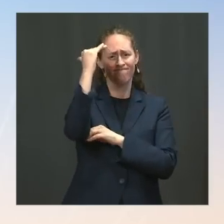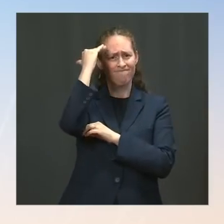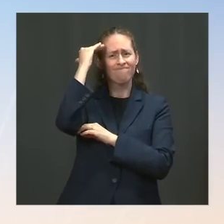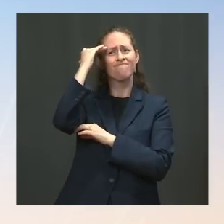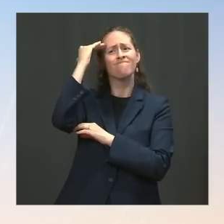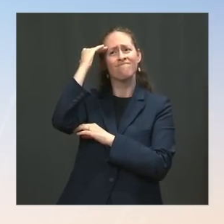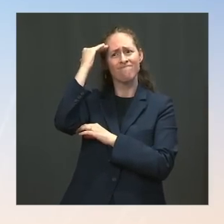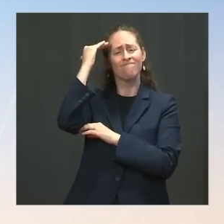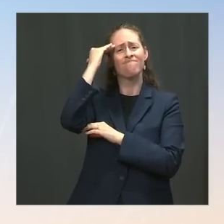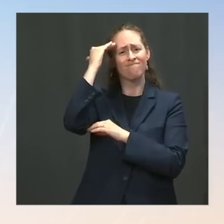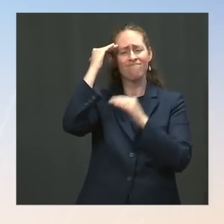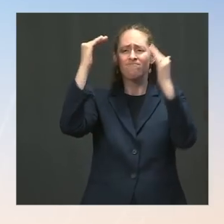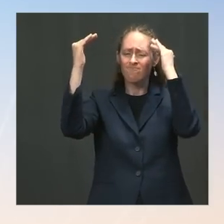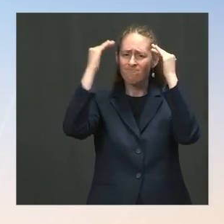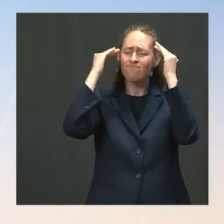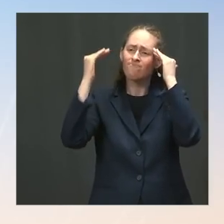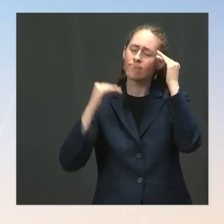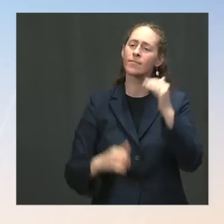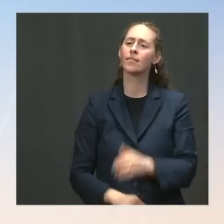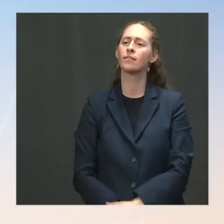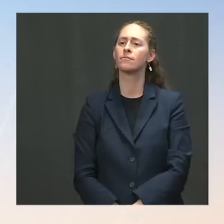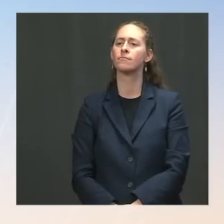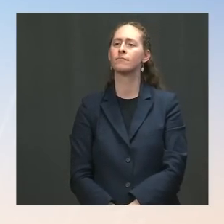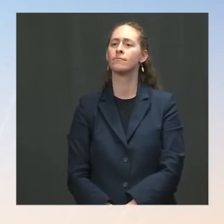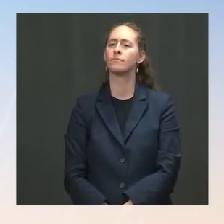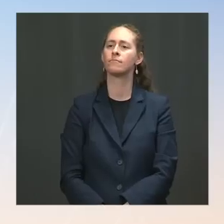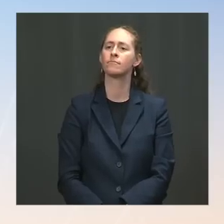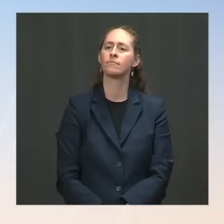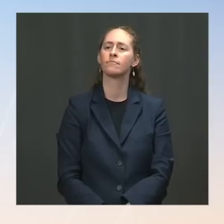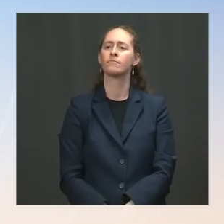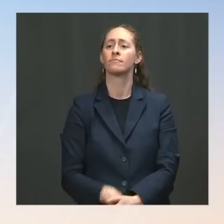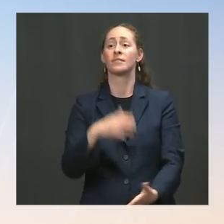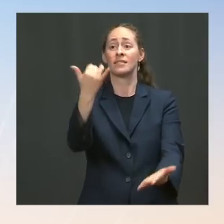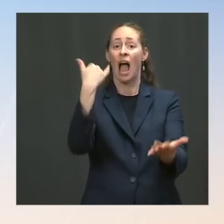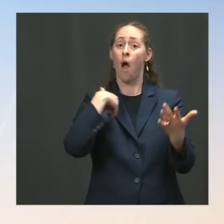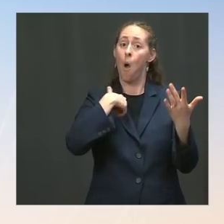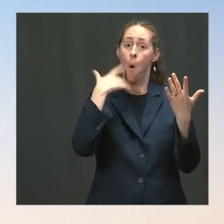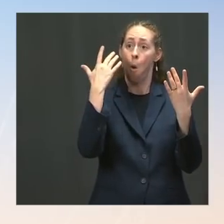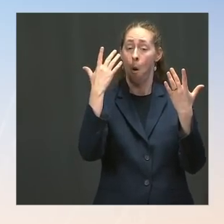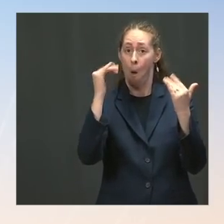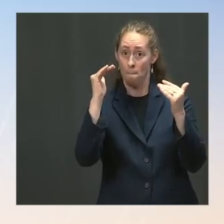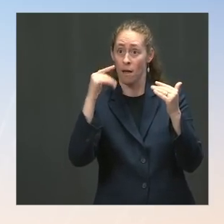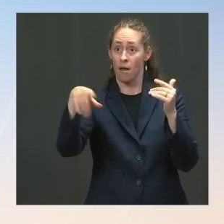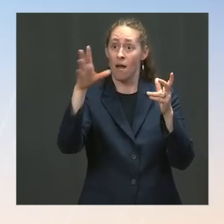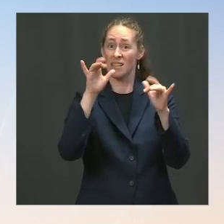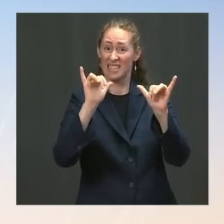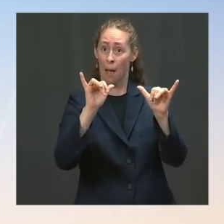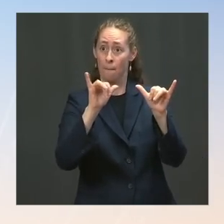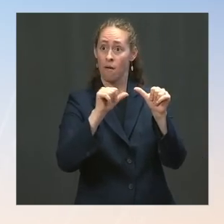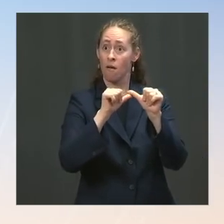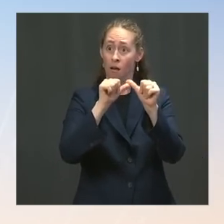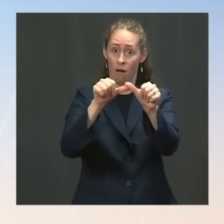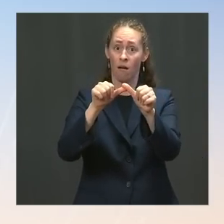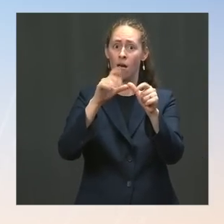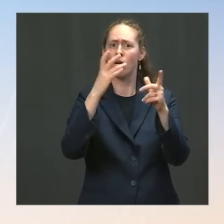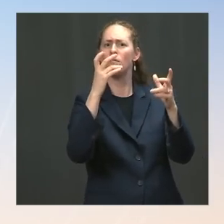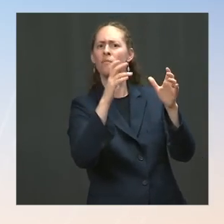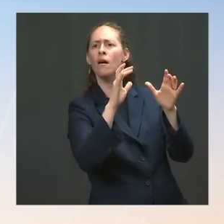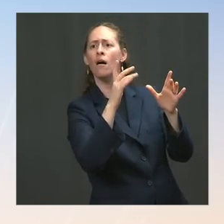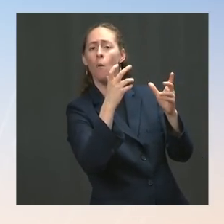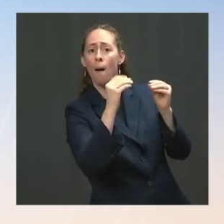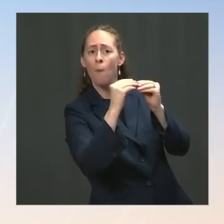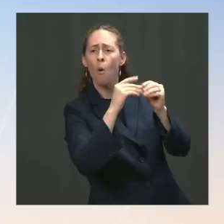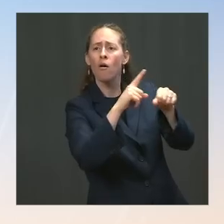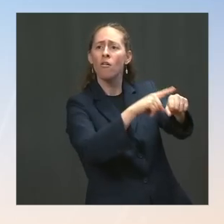now is that we can all take that activism, those calls for an extension, those calls for providing relief to renters, and take